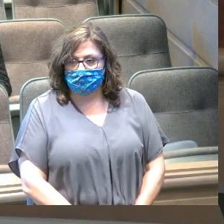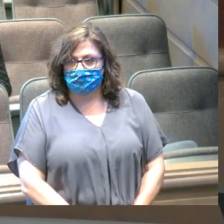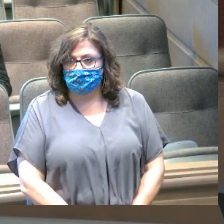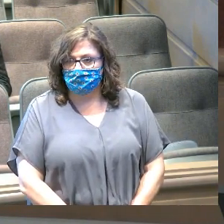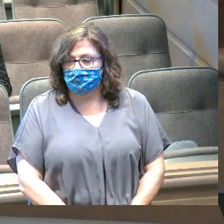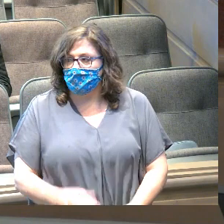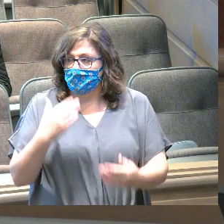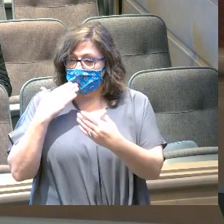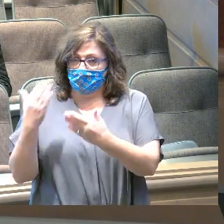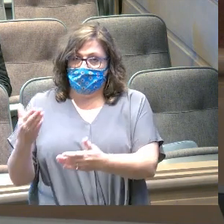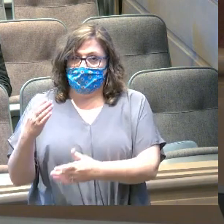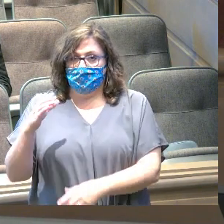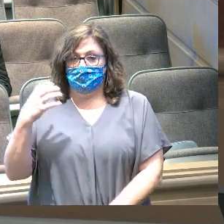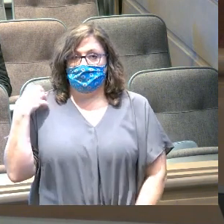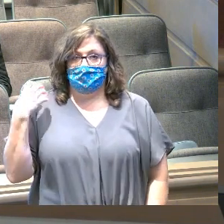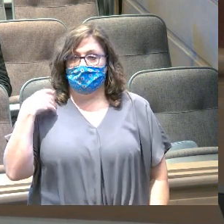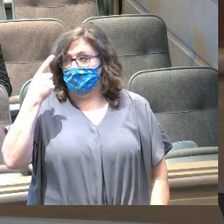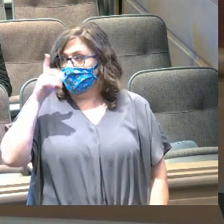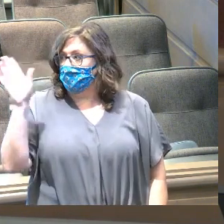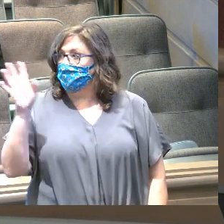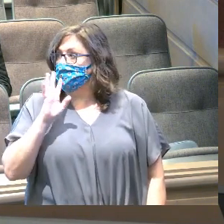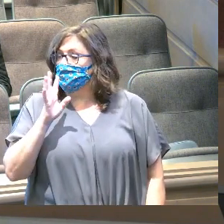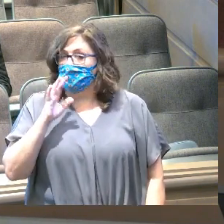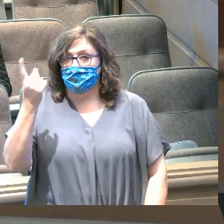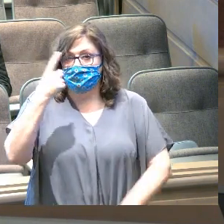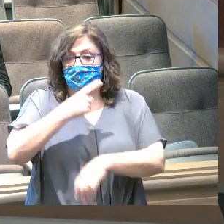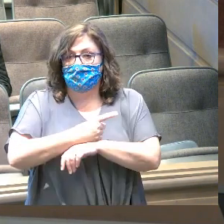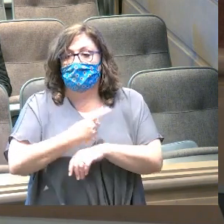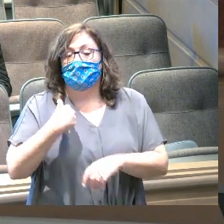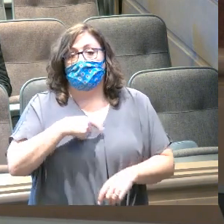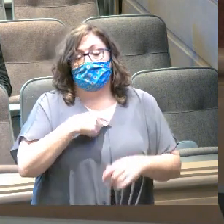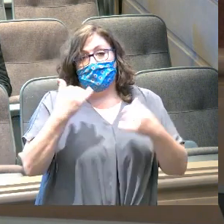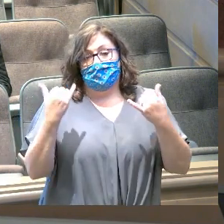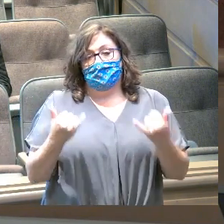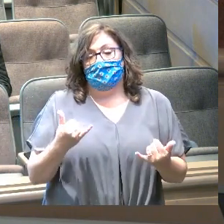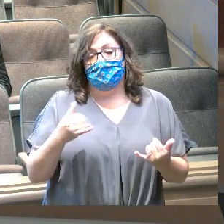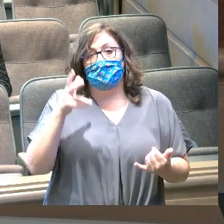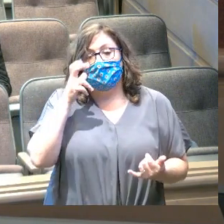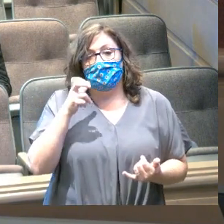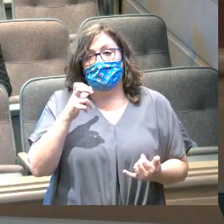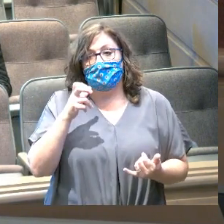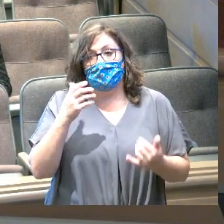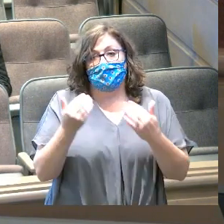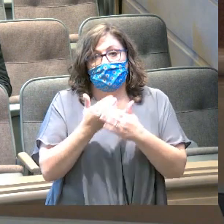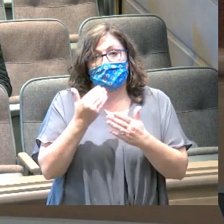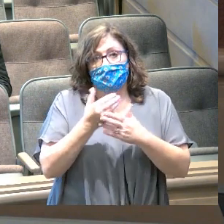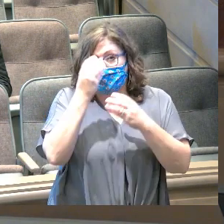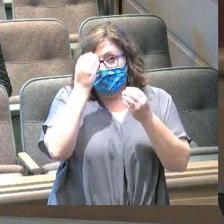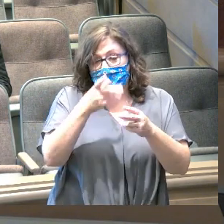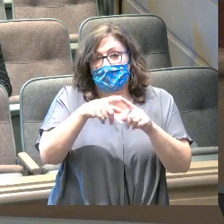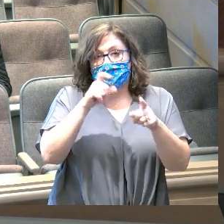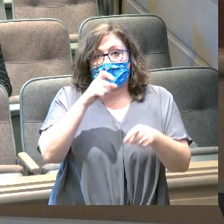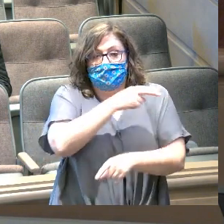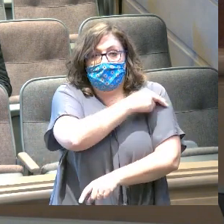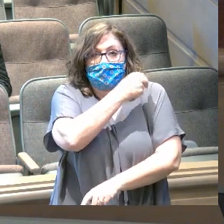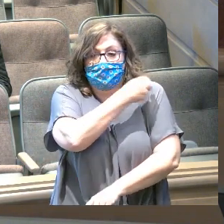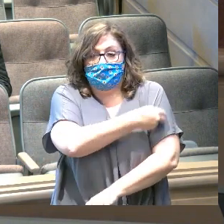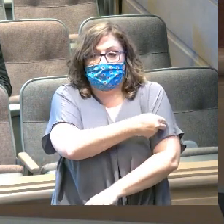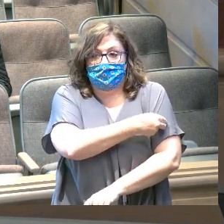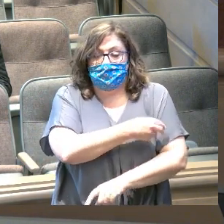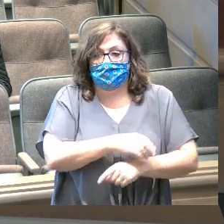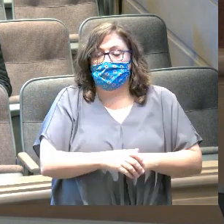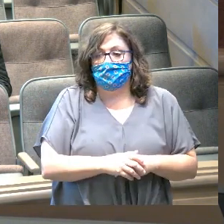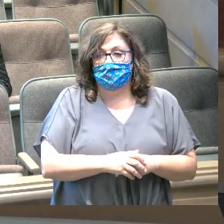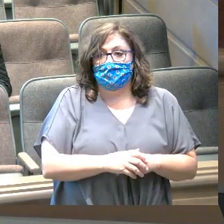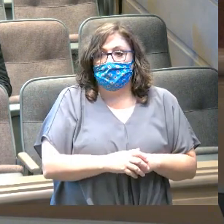Thank you, Mr. Chairman, for your comments today. We will now hear an update from Phoebe Putney Memorial Hospital.